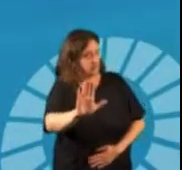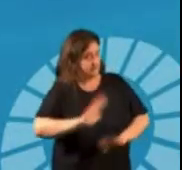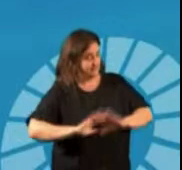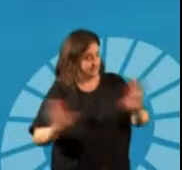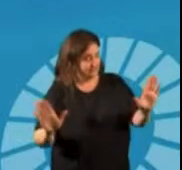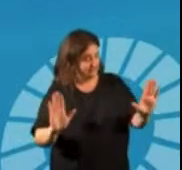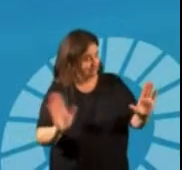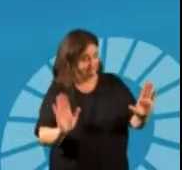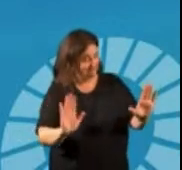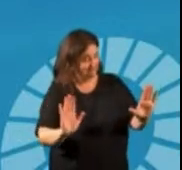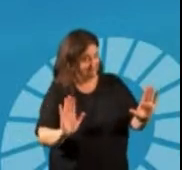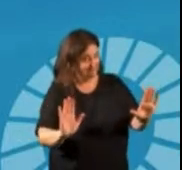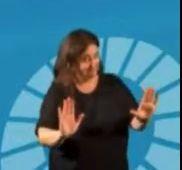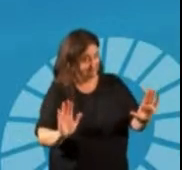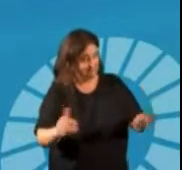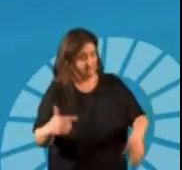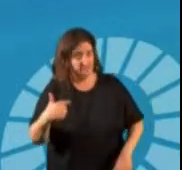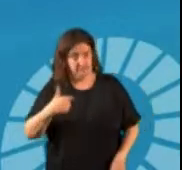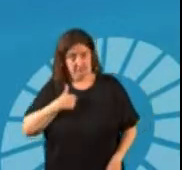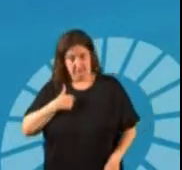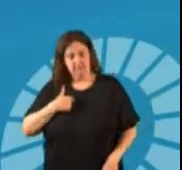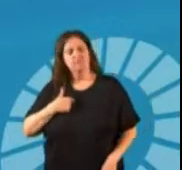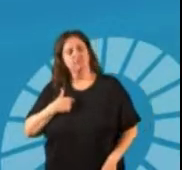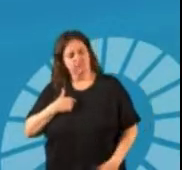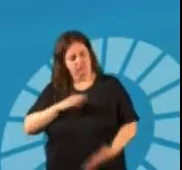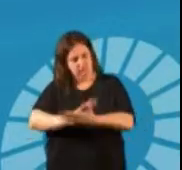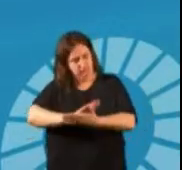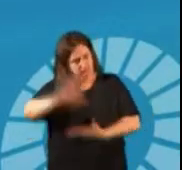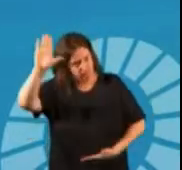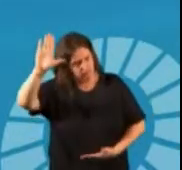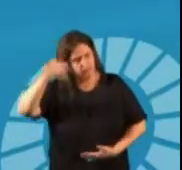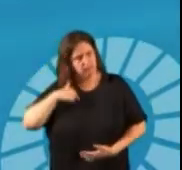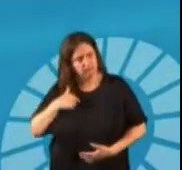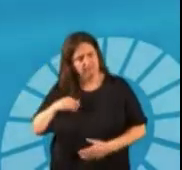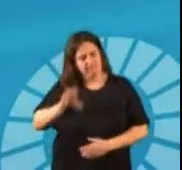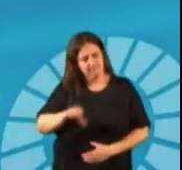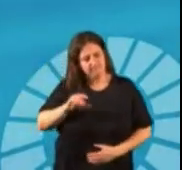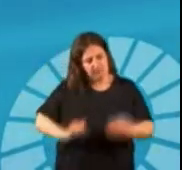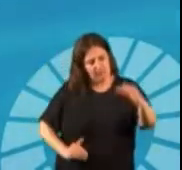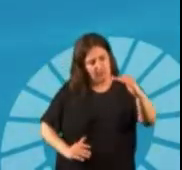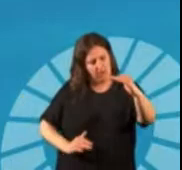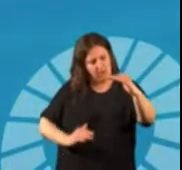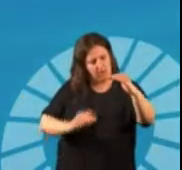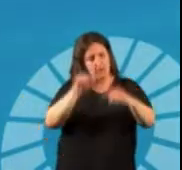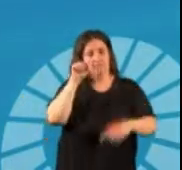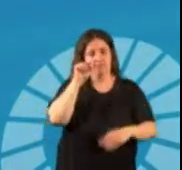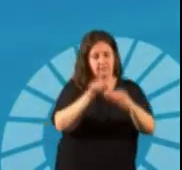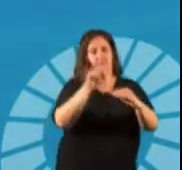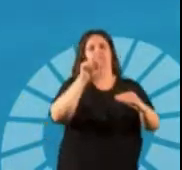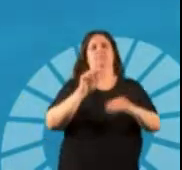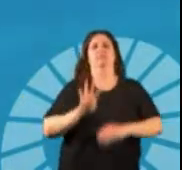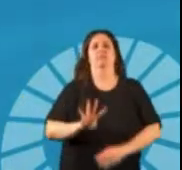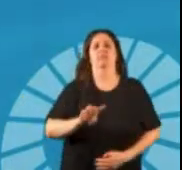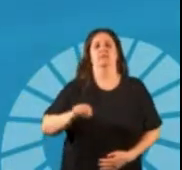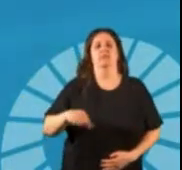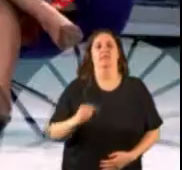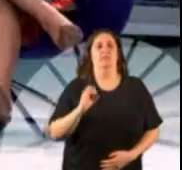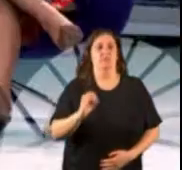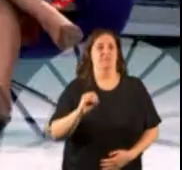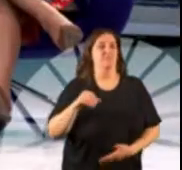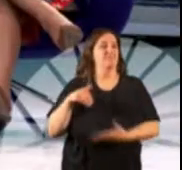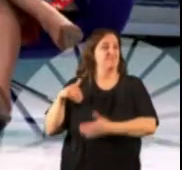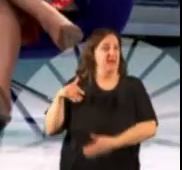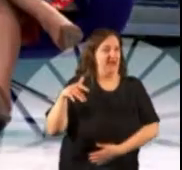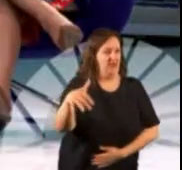up to $4 billion in the next coming 2 years, depending on an ambitious IDA replenishment, our fund for the poorest